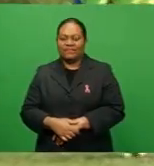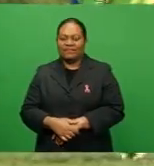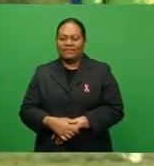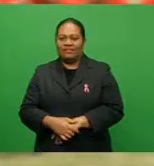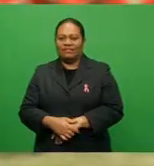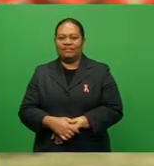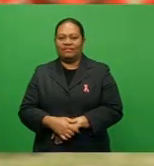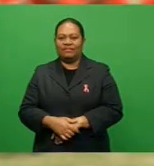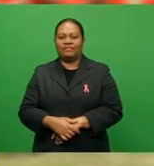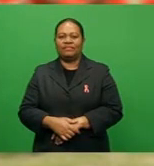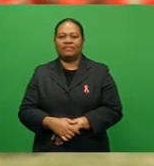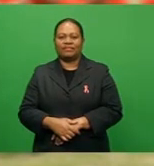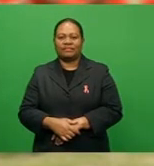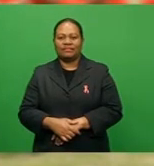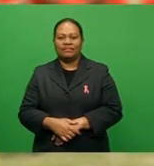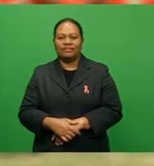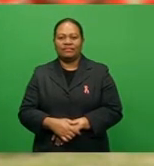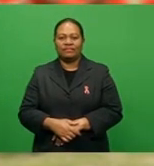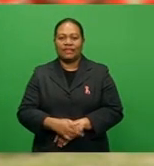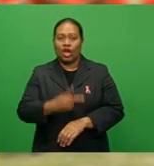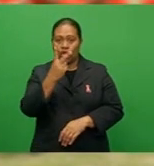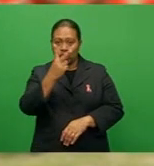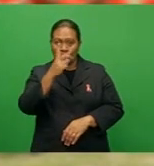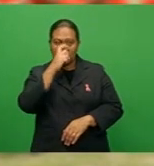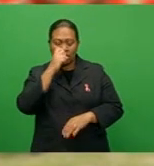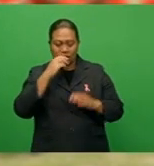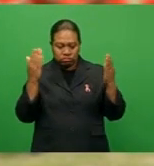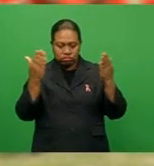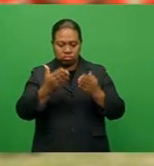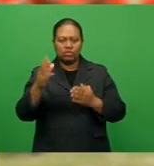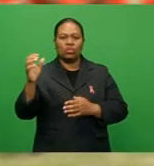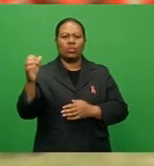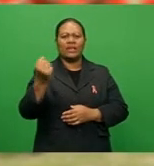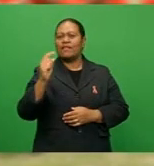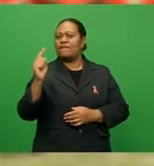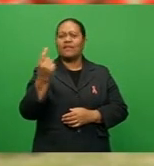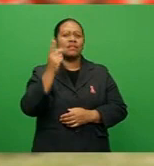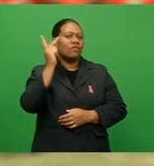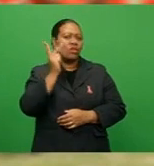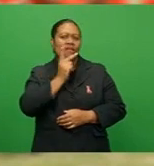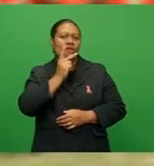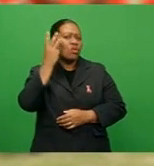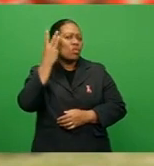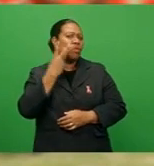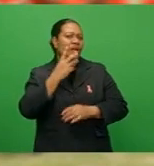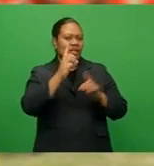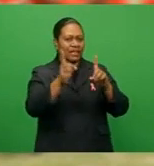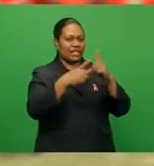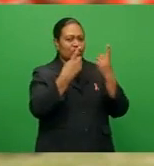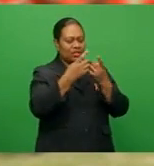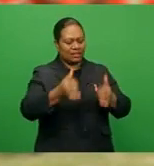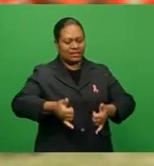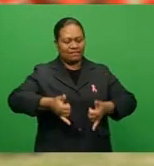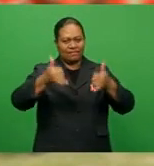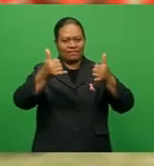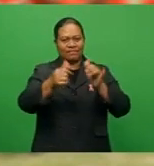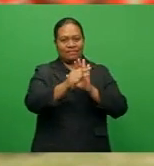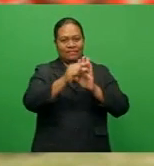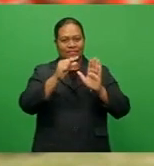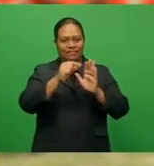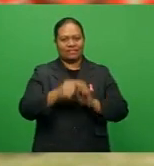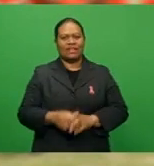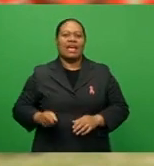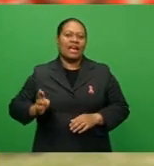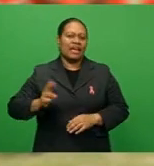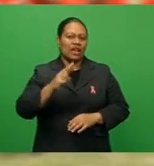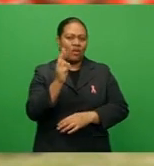FBC Sports. Two sisters are aiming to win their first Vodafone Women's Inter-District Championship title together.